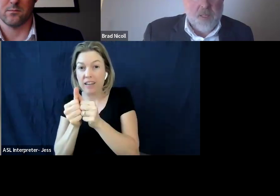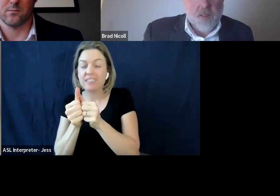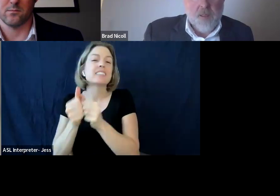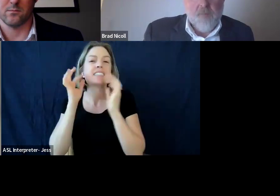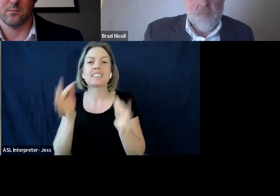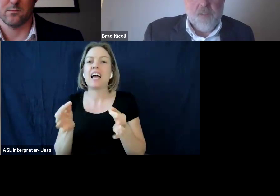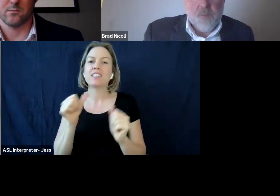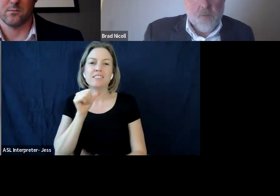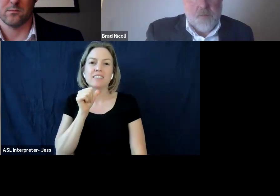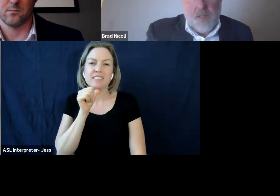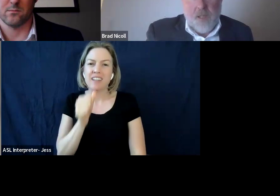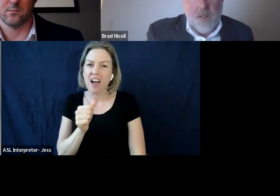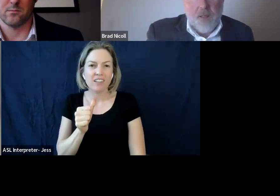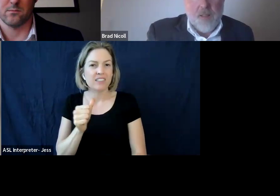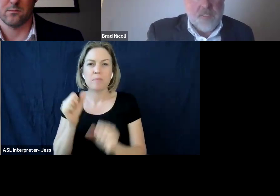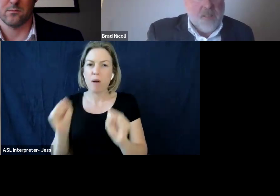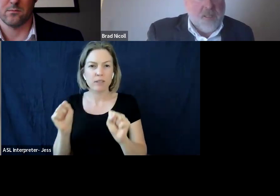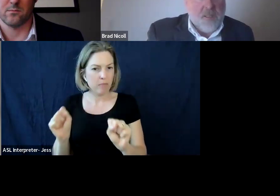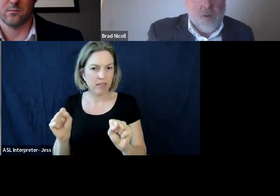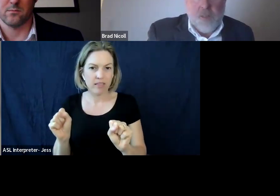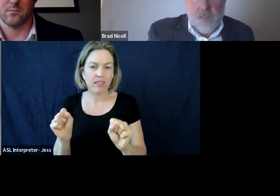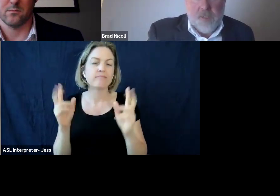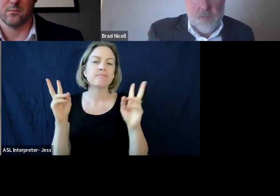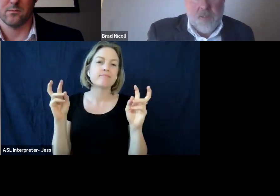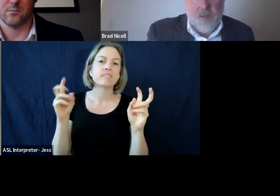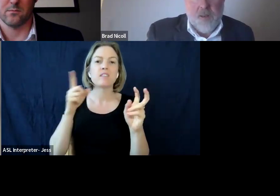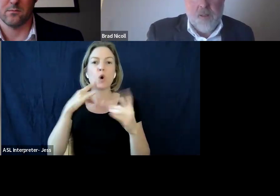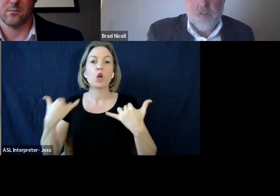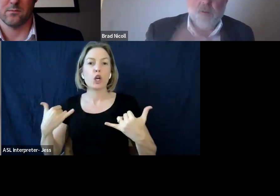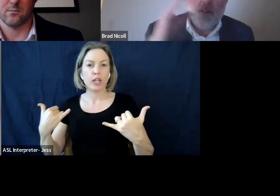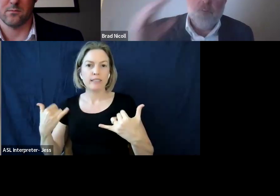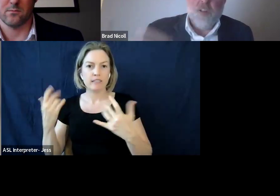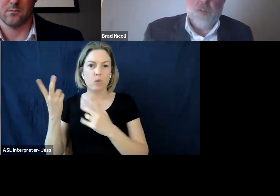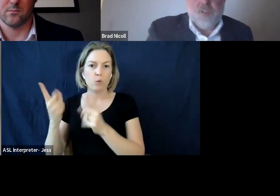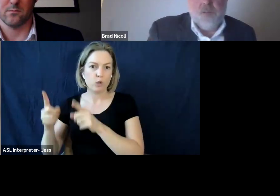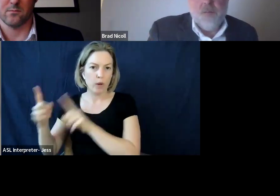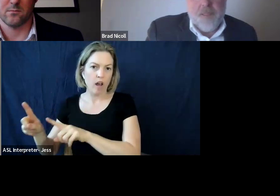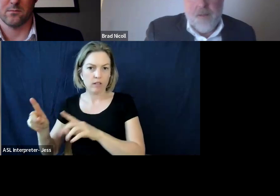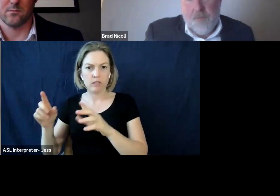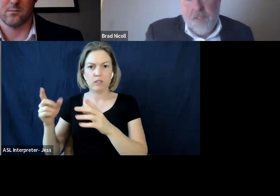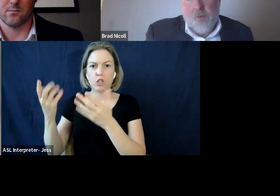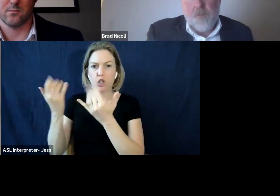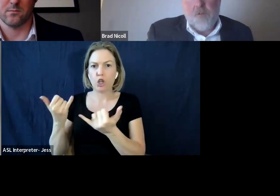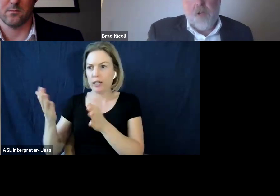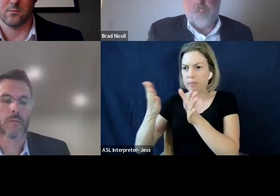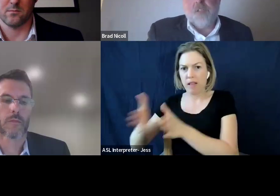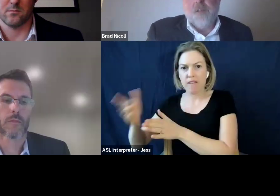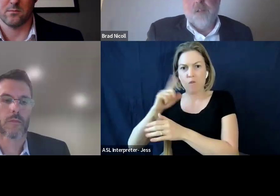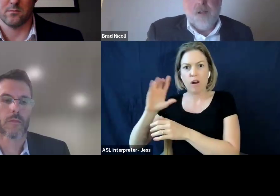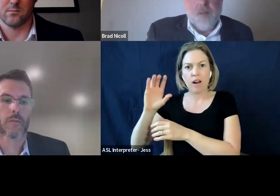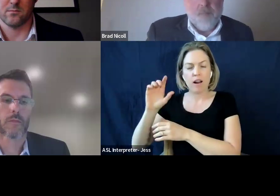to be feasible, at least in the current condition, in current configuration of the Alewife